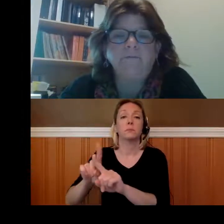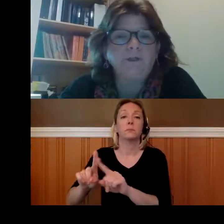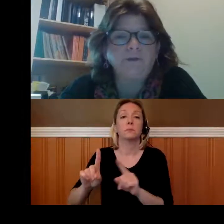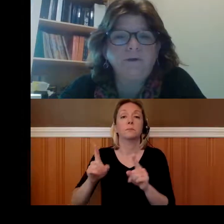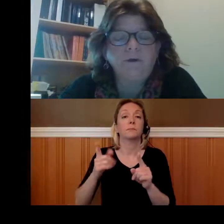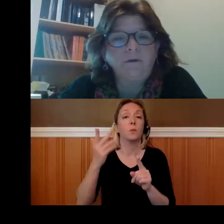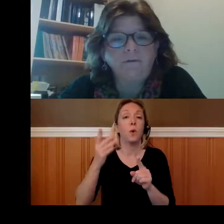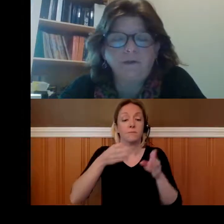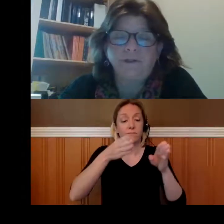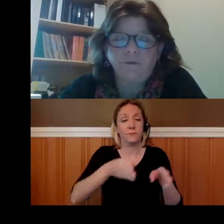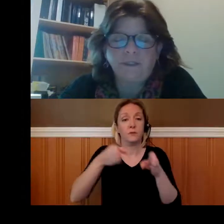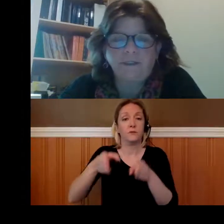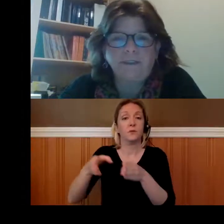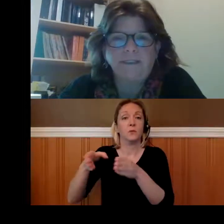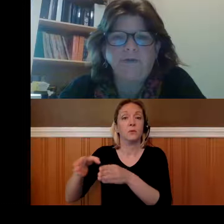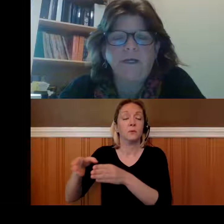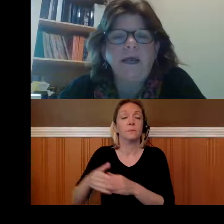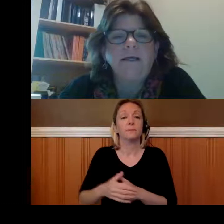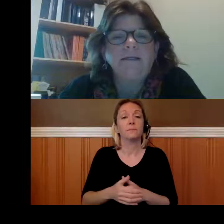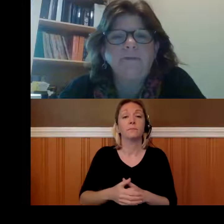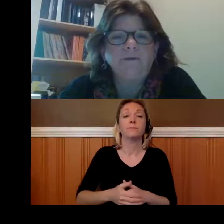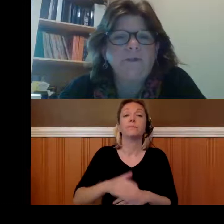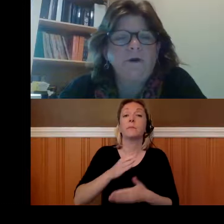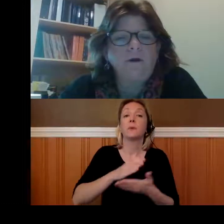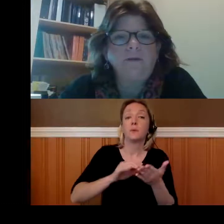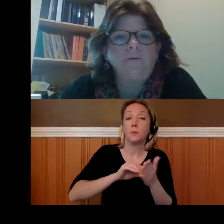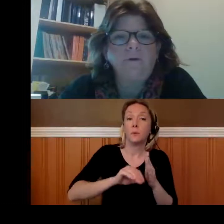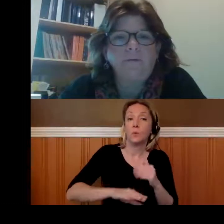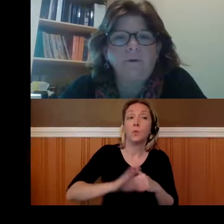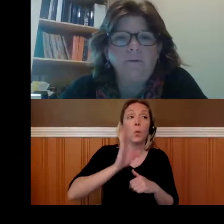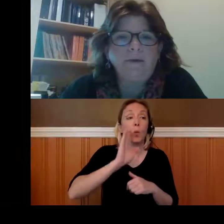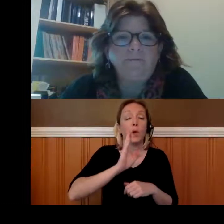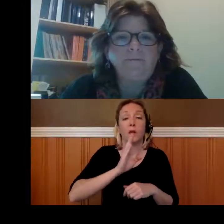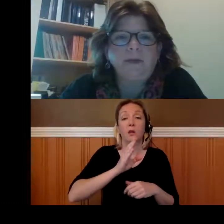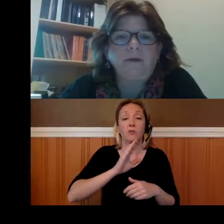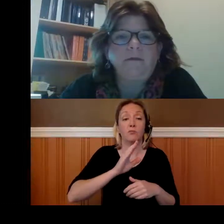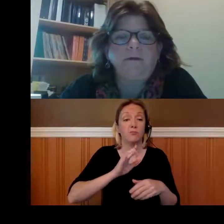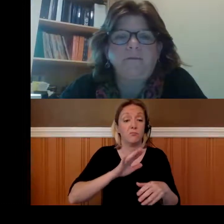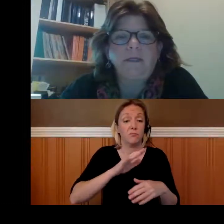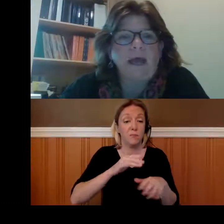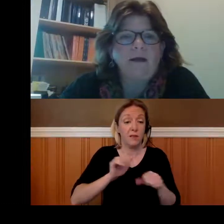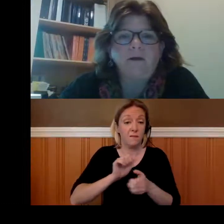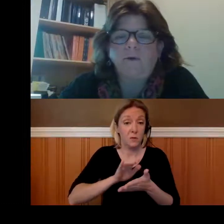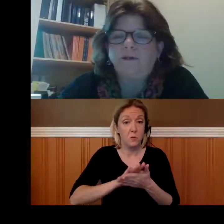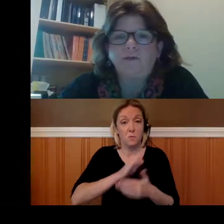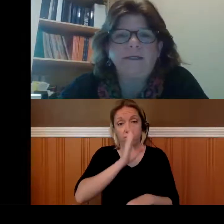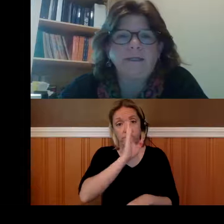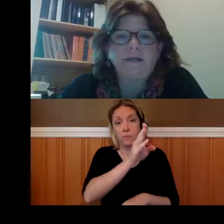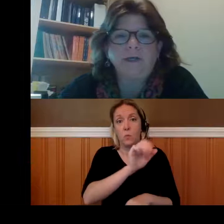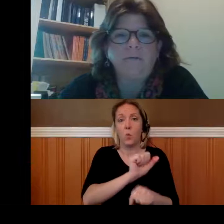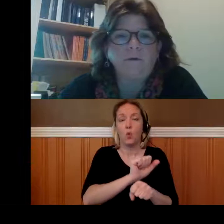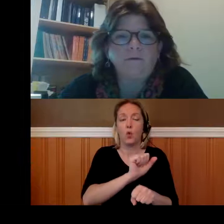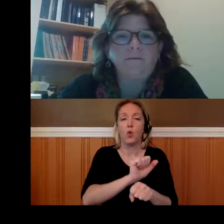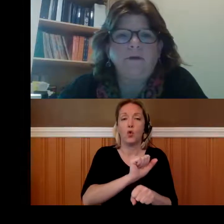children will look for students, I shouldn't say children. Some students are going to look for employment. They're going to be going straight to that job